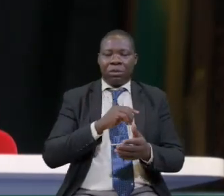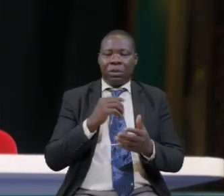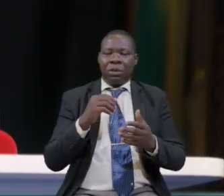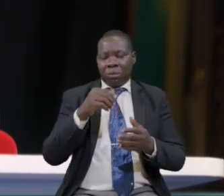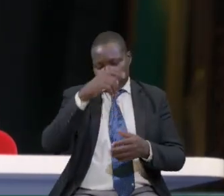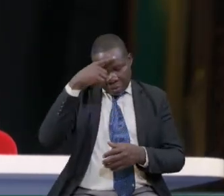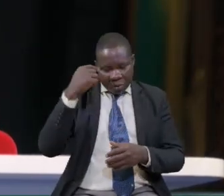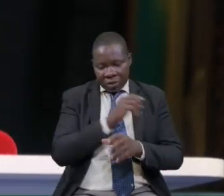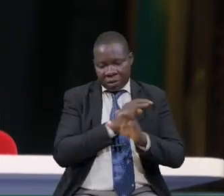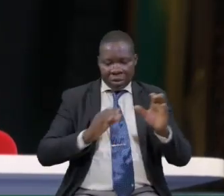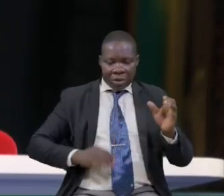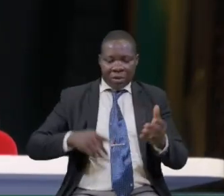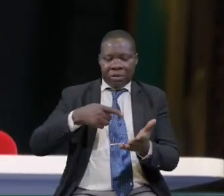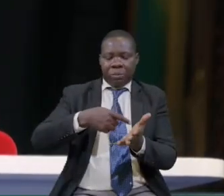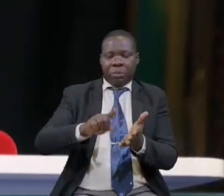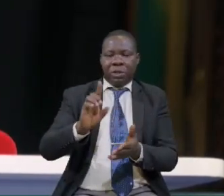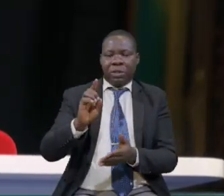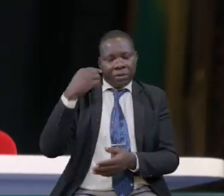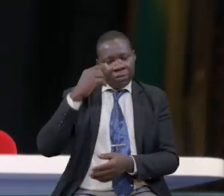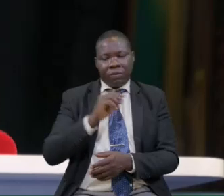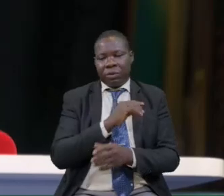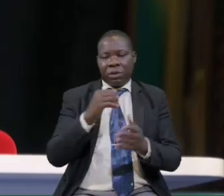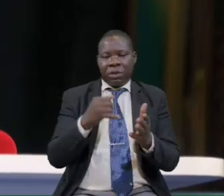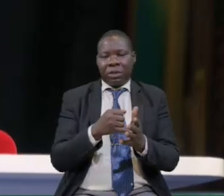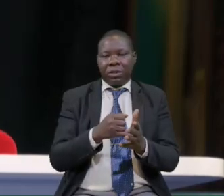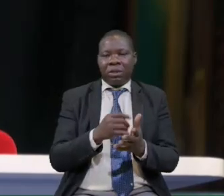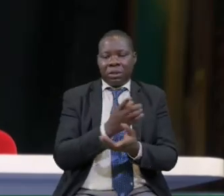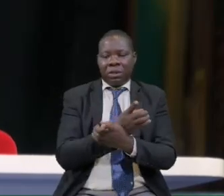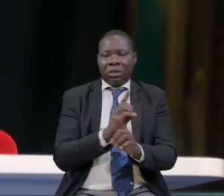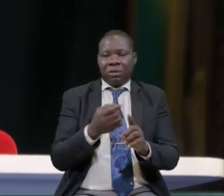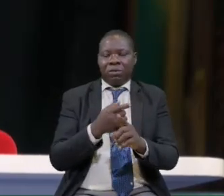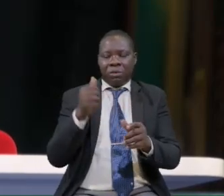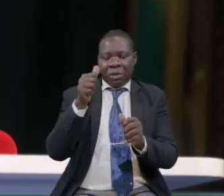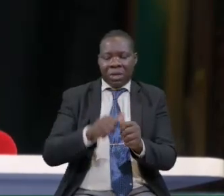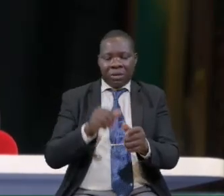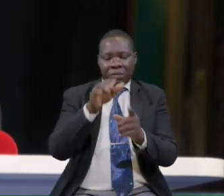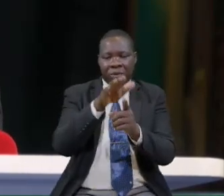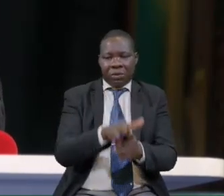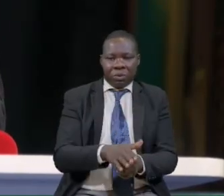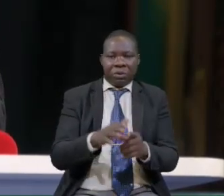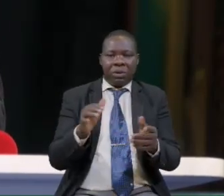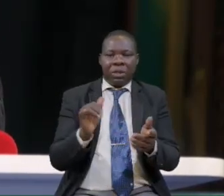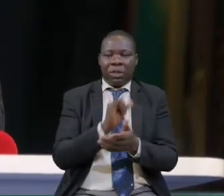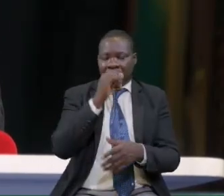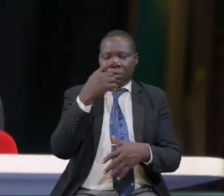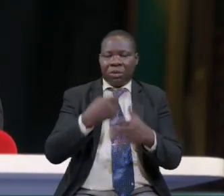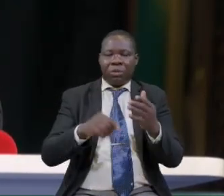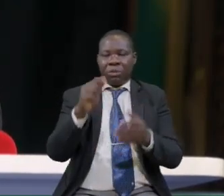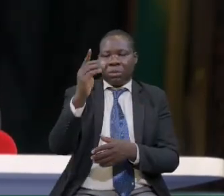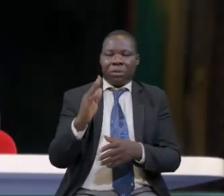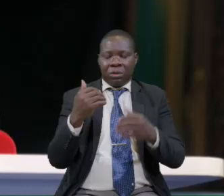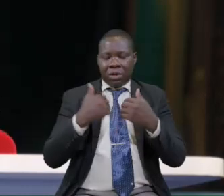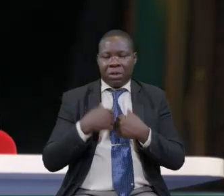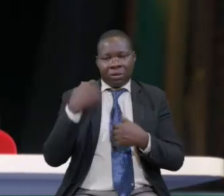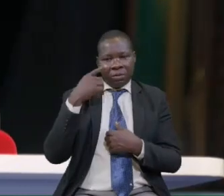it. Deliverance from every oppression, that is what God has for you this night. Because